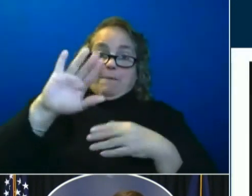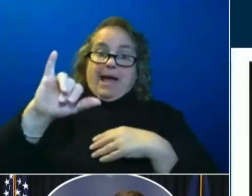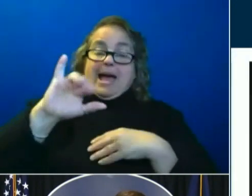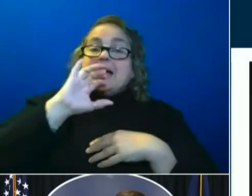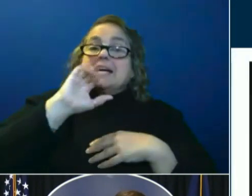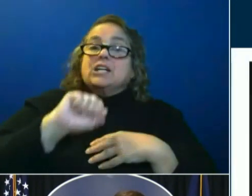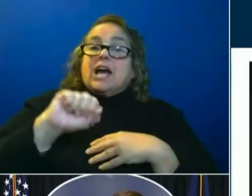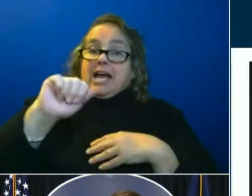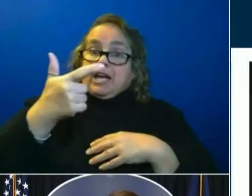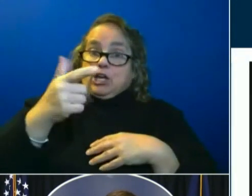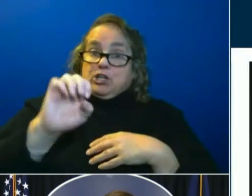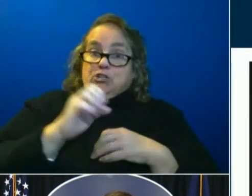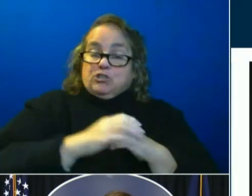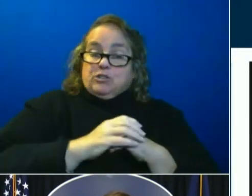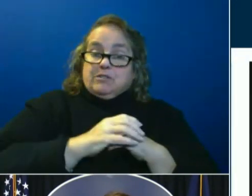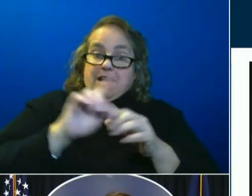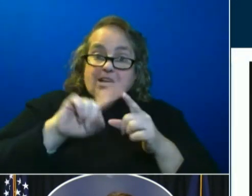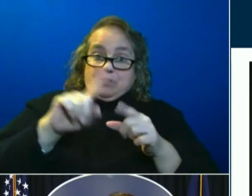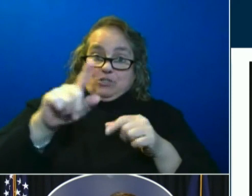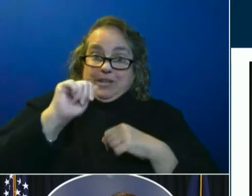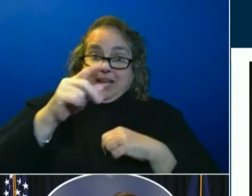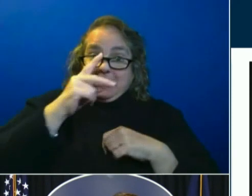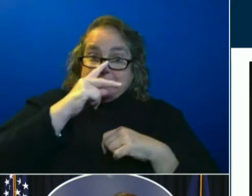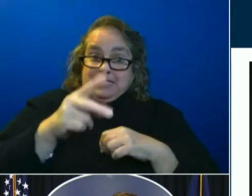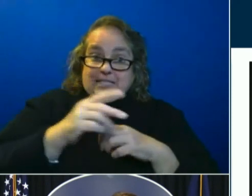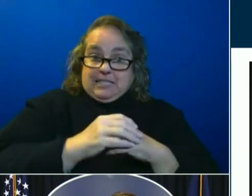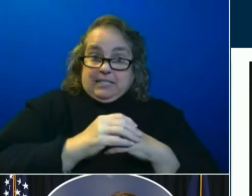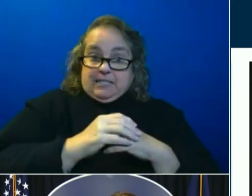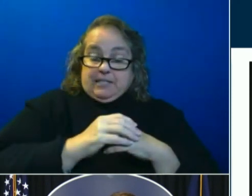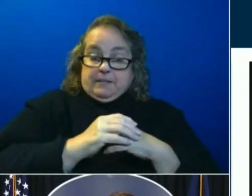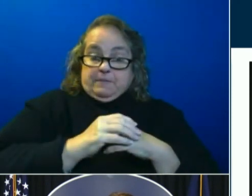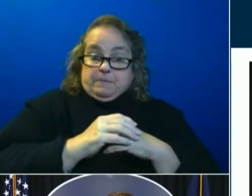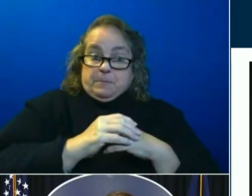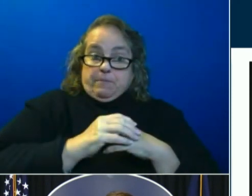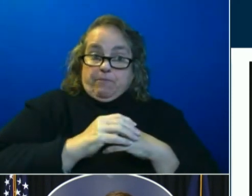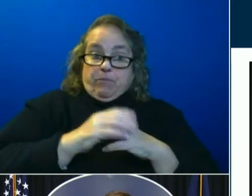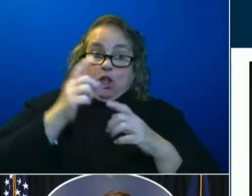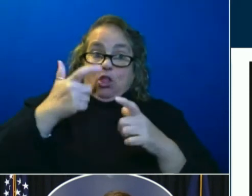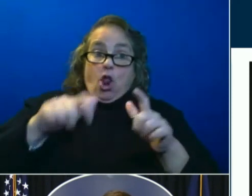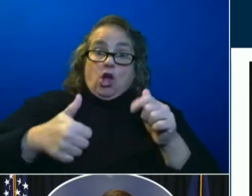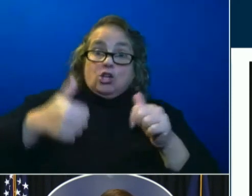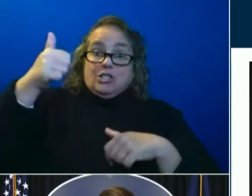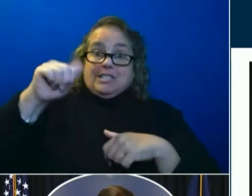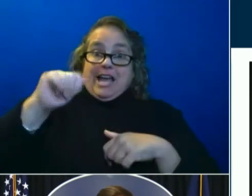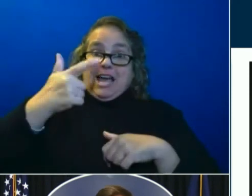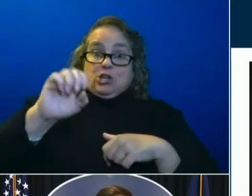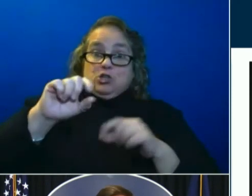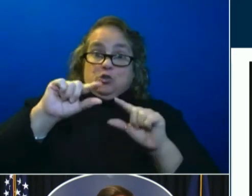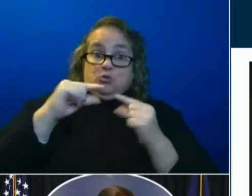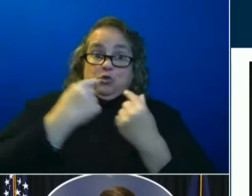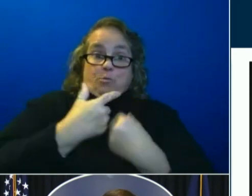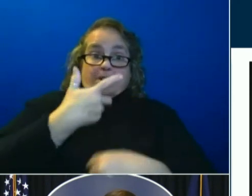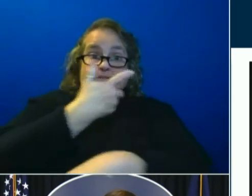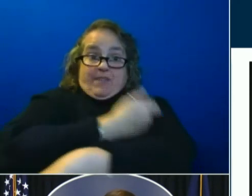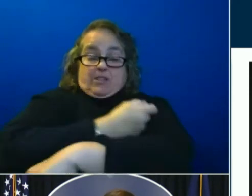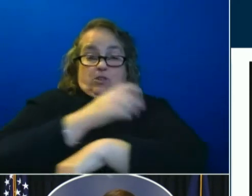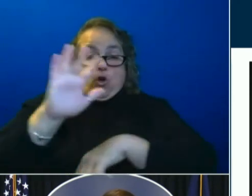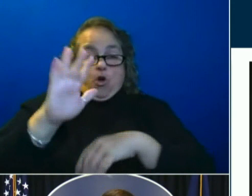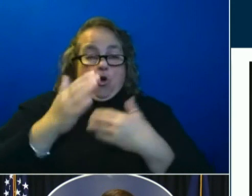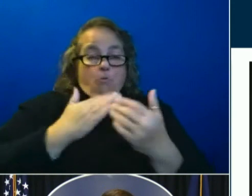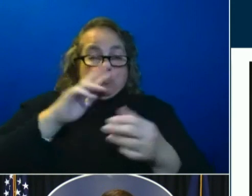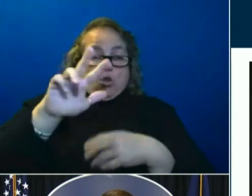As you can see here, the largest age group vaccinated, almost 33% of all vaccines have